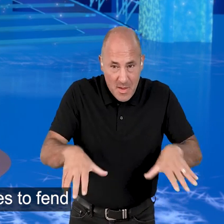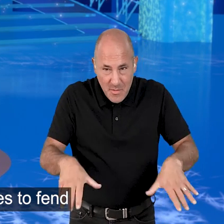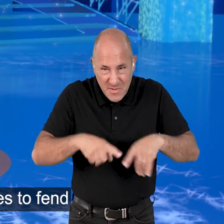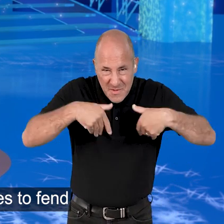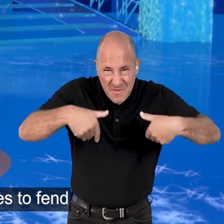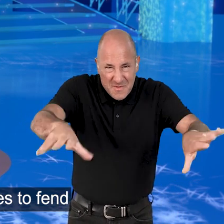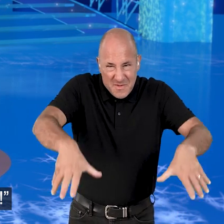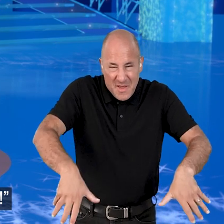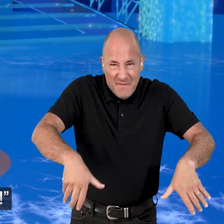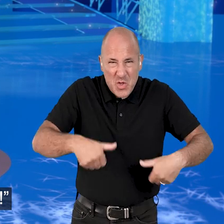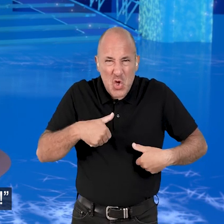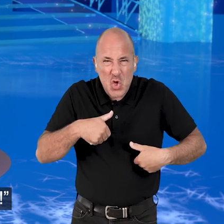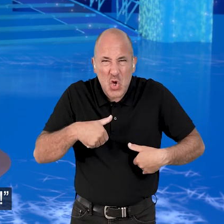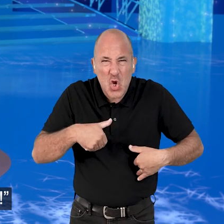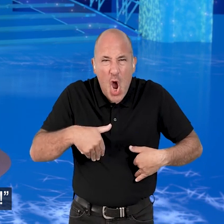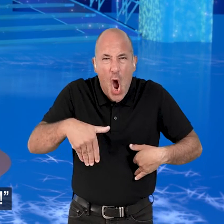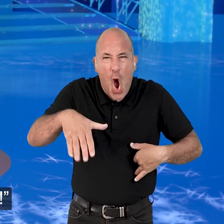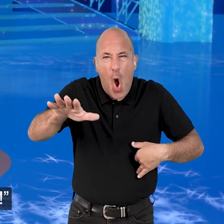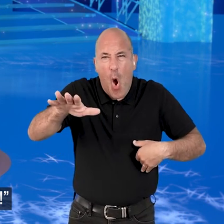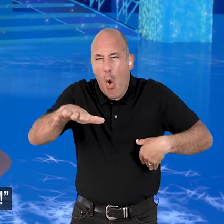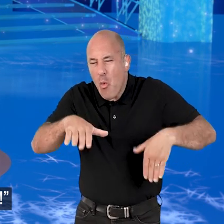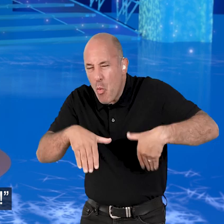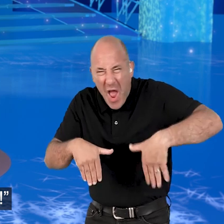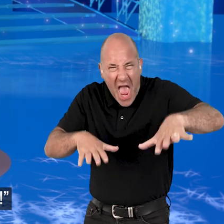he tries to fend them off. Go